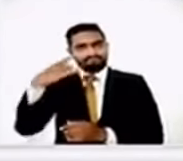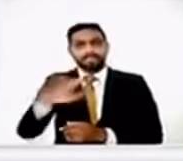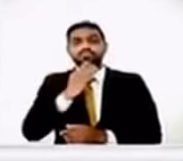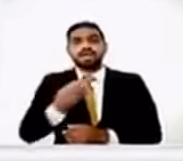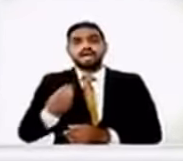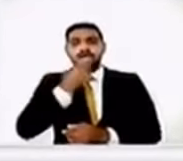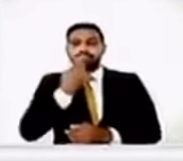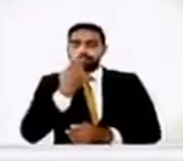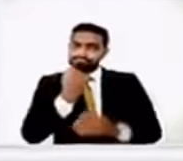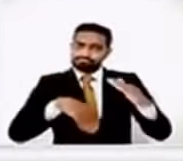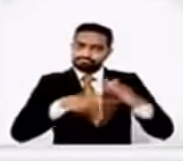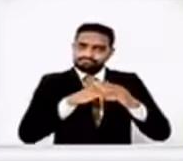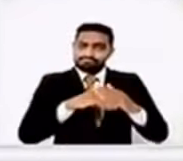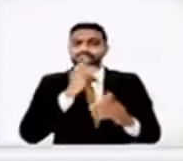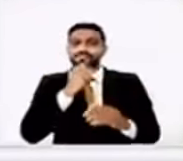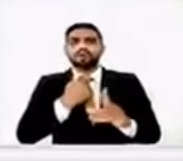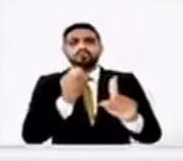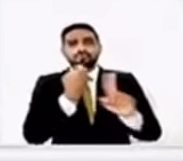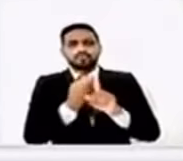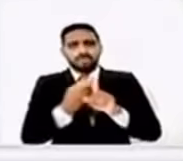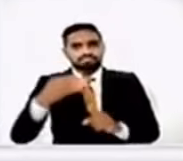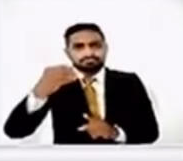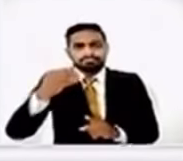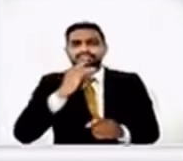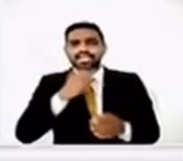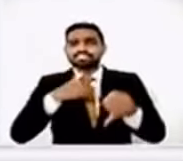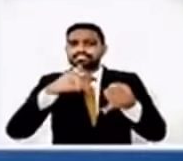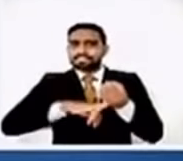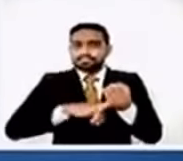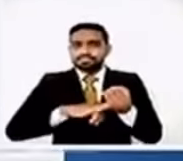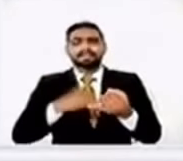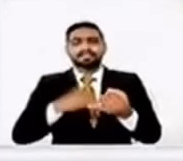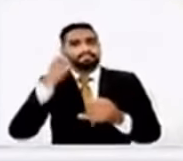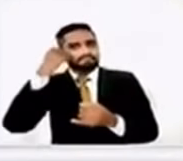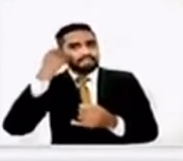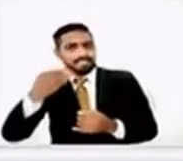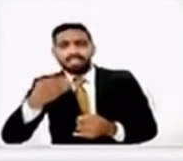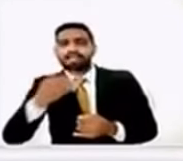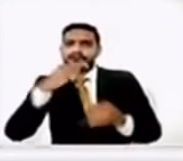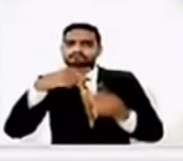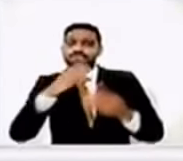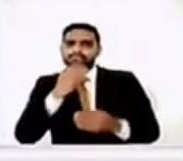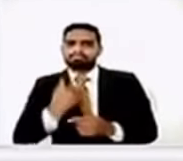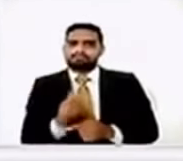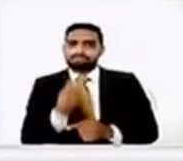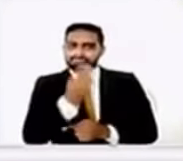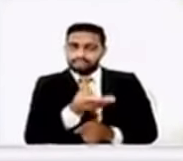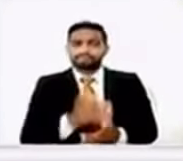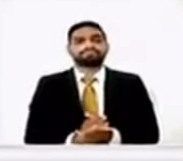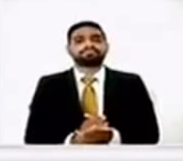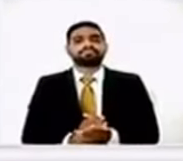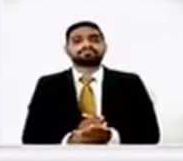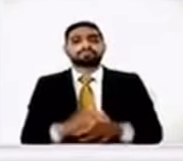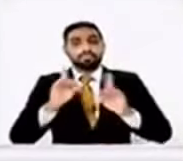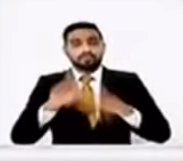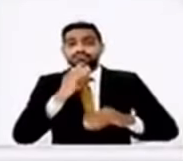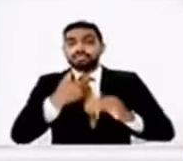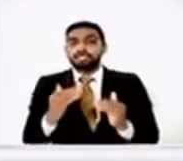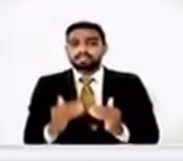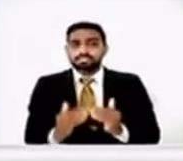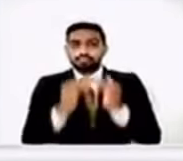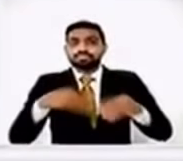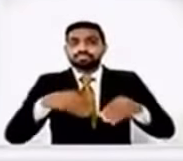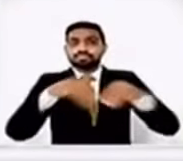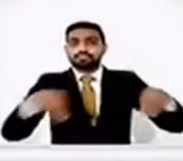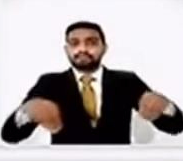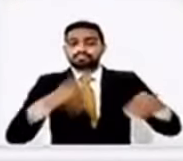kurakhang, sesame and black gram. Proposals to amend the Agrarian Development Act No. 46 of 2000